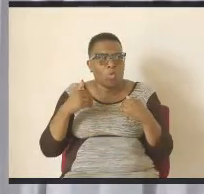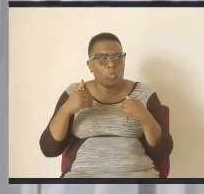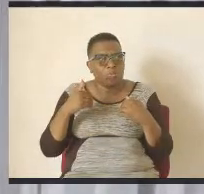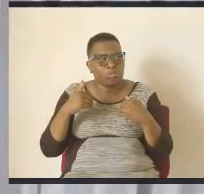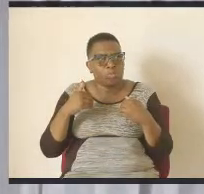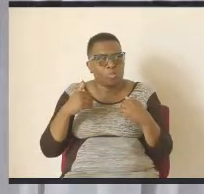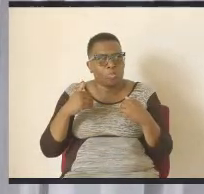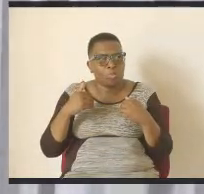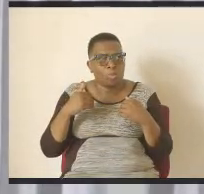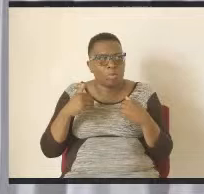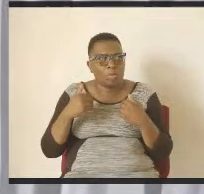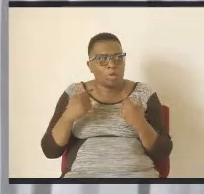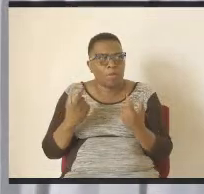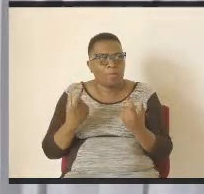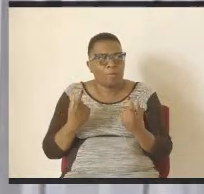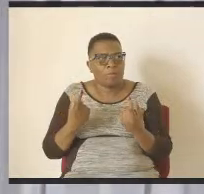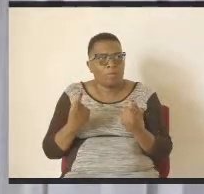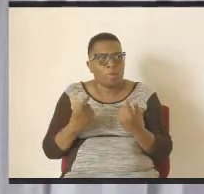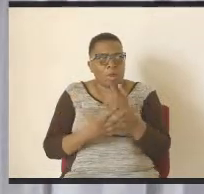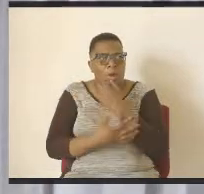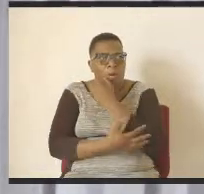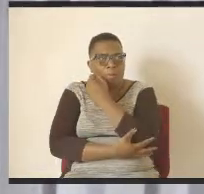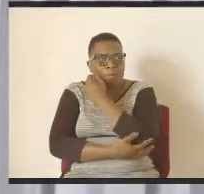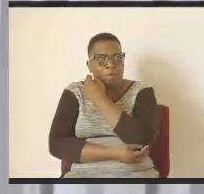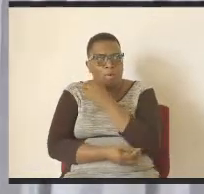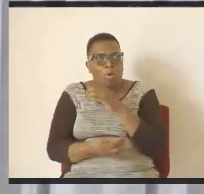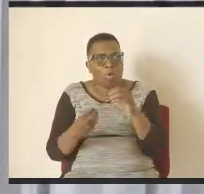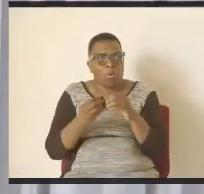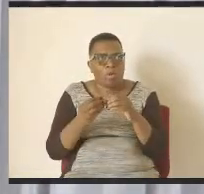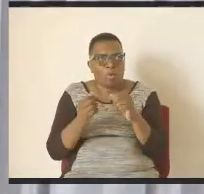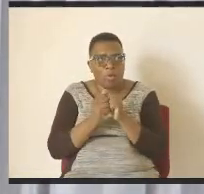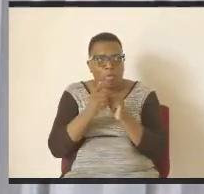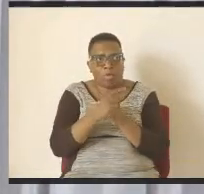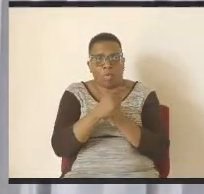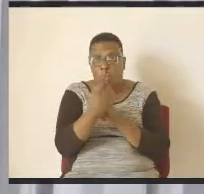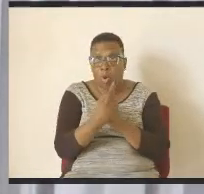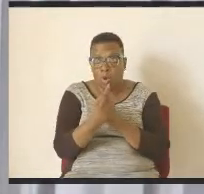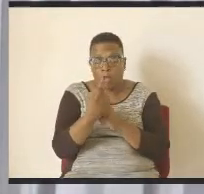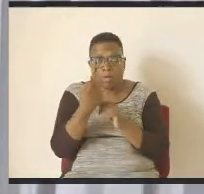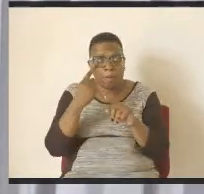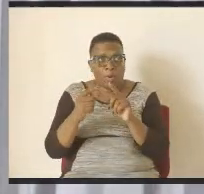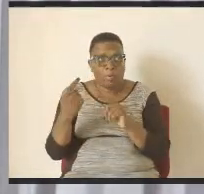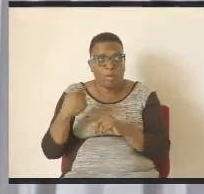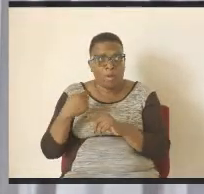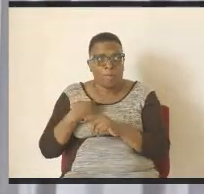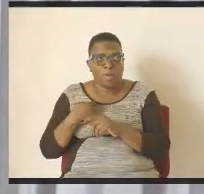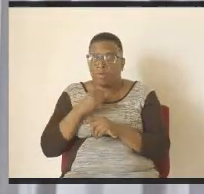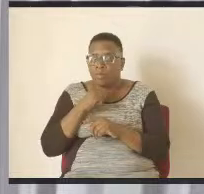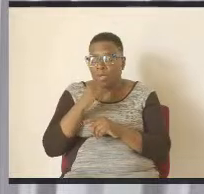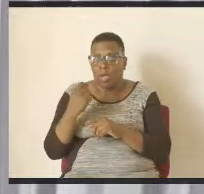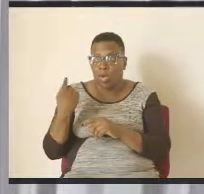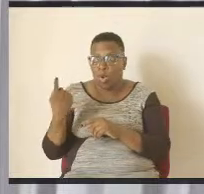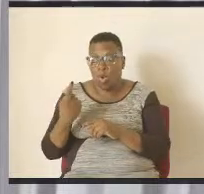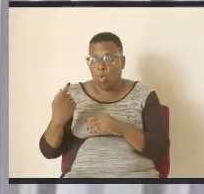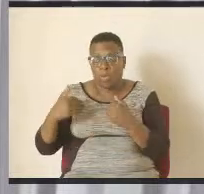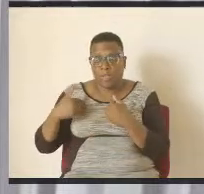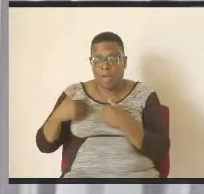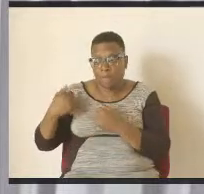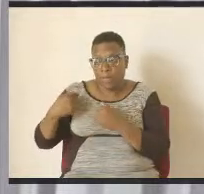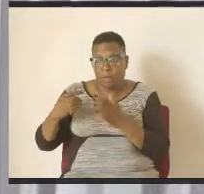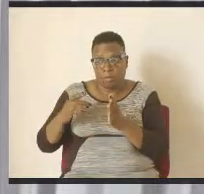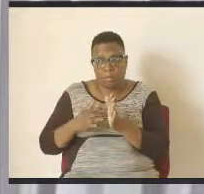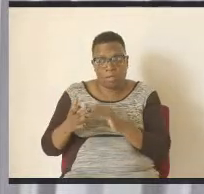anointed him, for you have the poor with you always, but for me you do not you will not always have. For